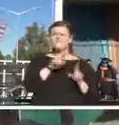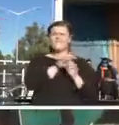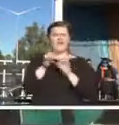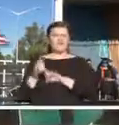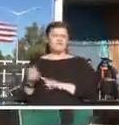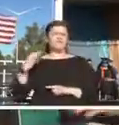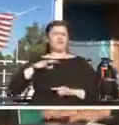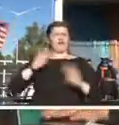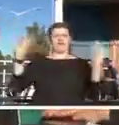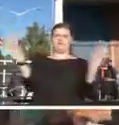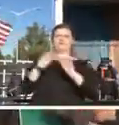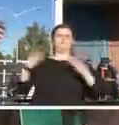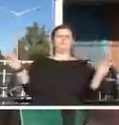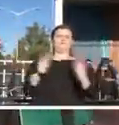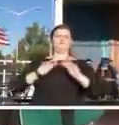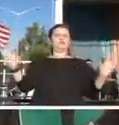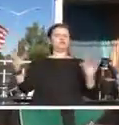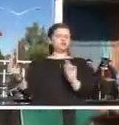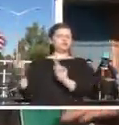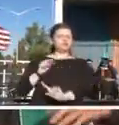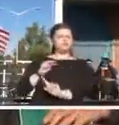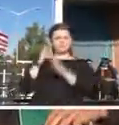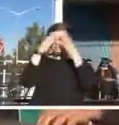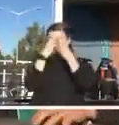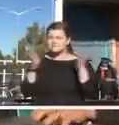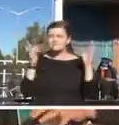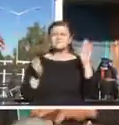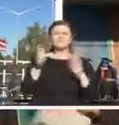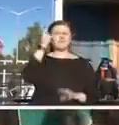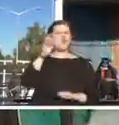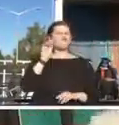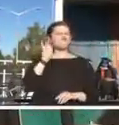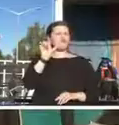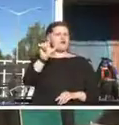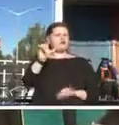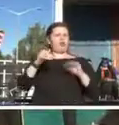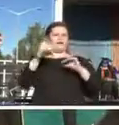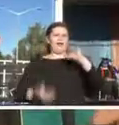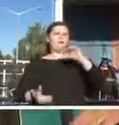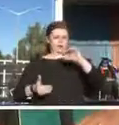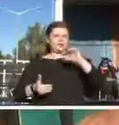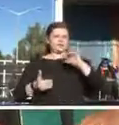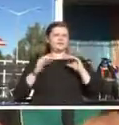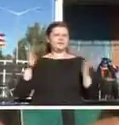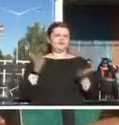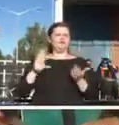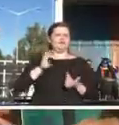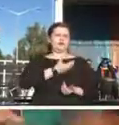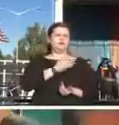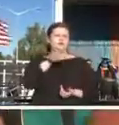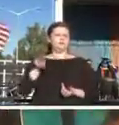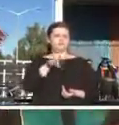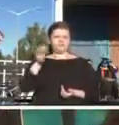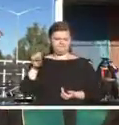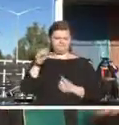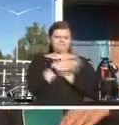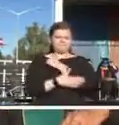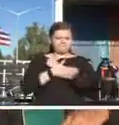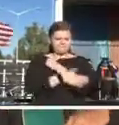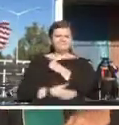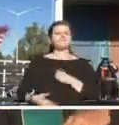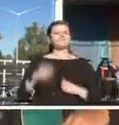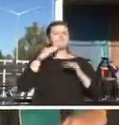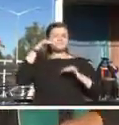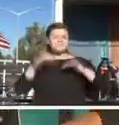clear perspective and have been enlightened on racial inequities in our country. Inequities related to